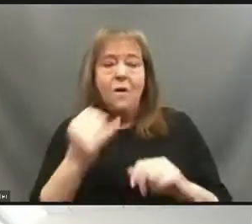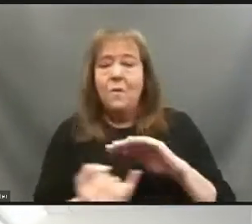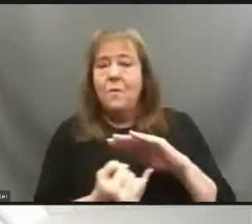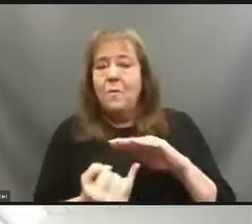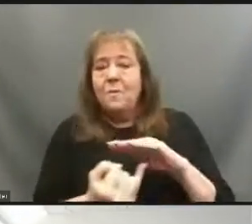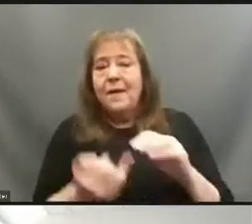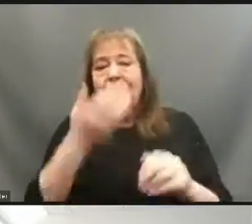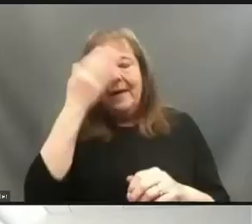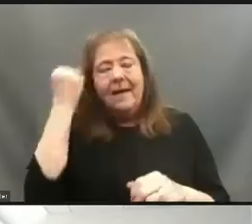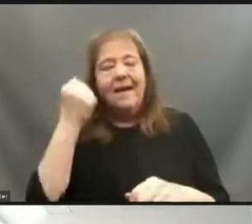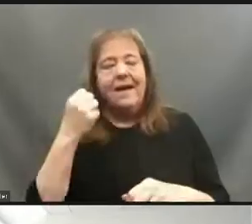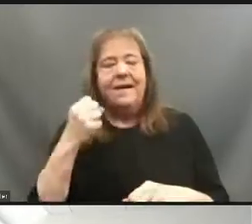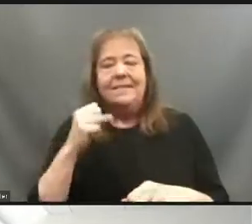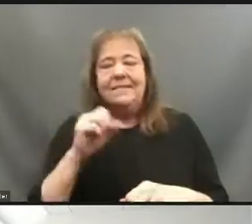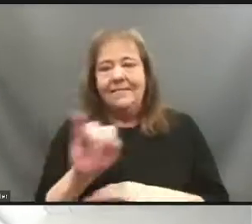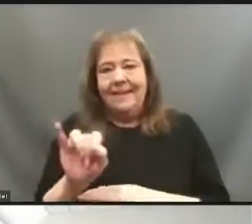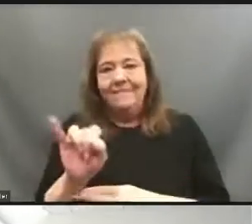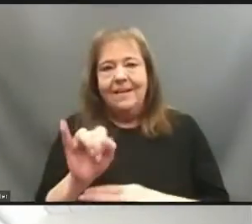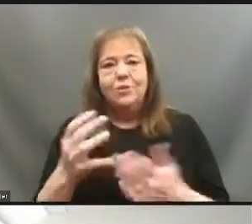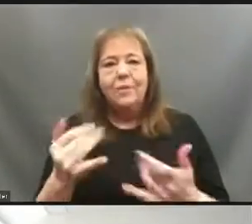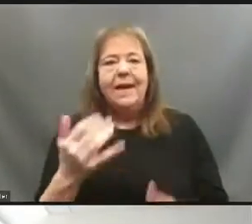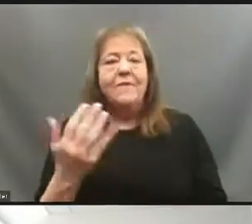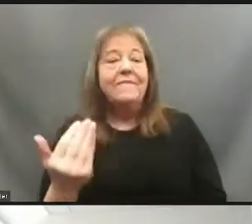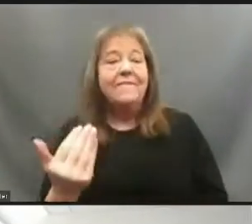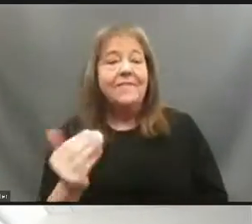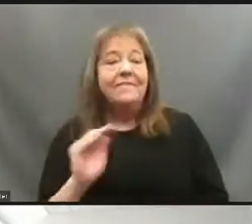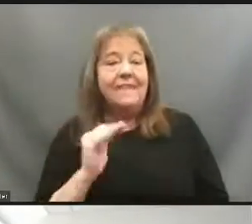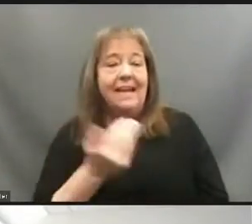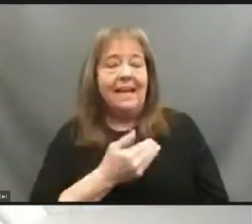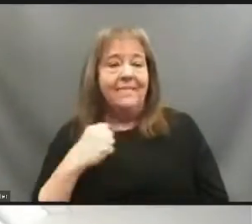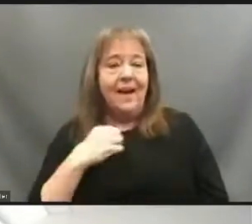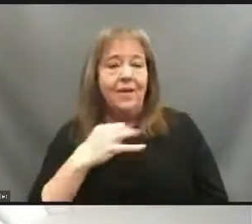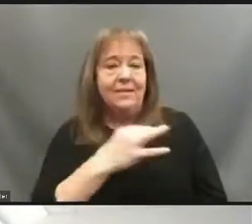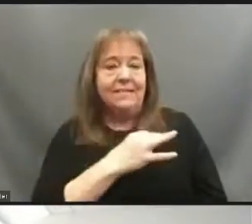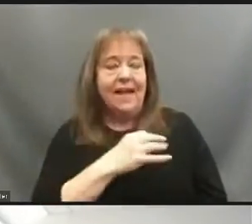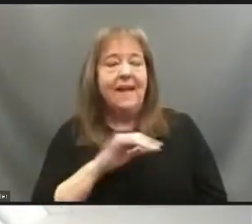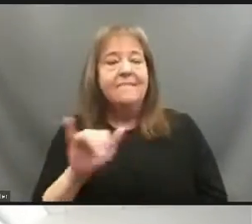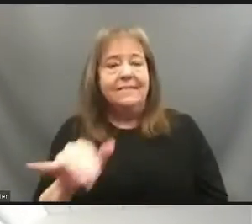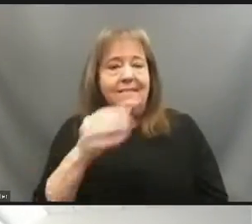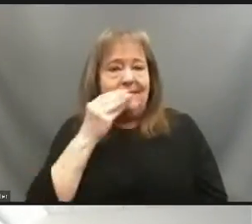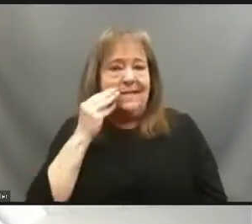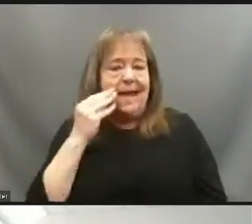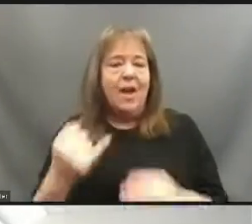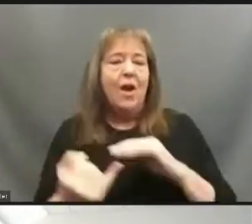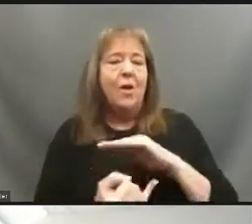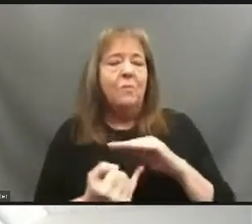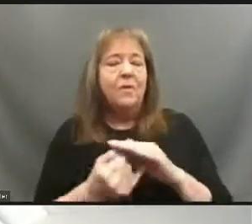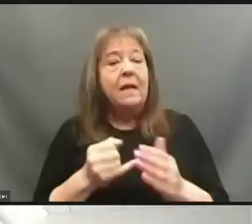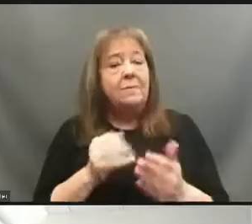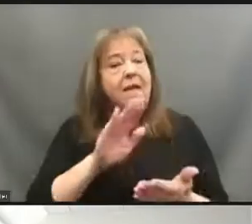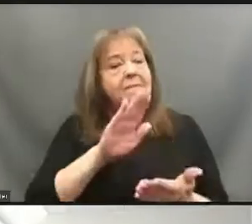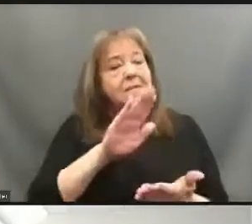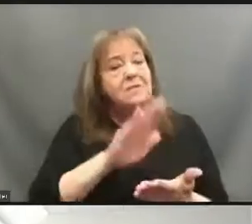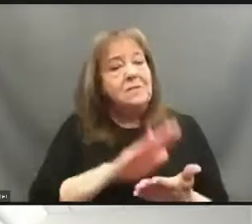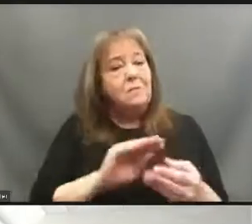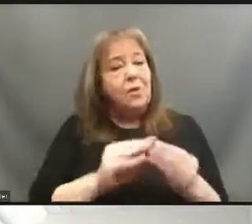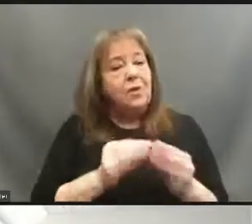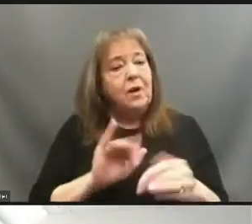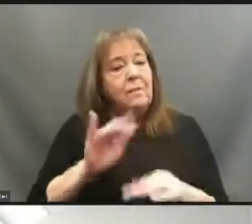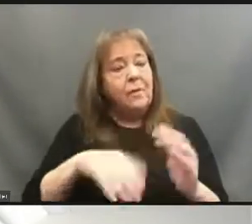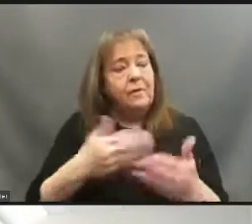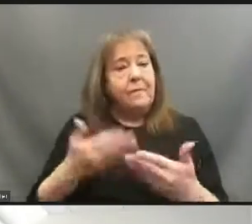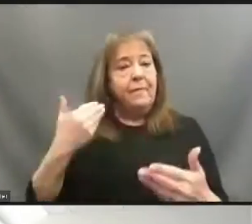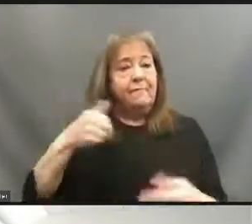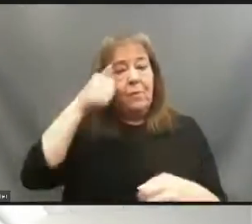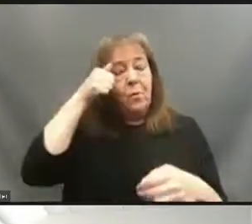infection. And right now we're at 15 of our employees are under quarantine, which is a much smaller number than we had been in the past. Remember, there was a